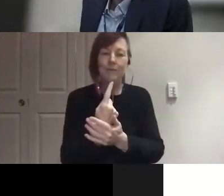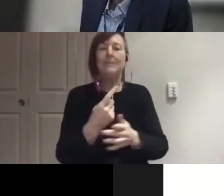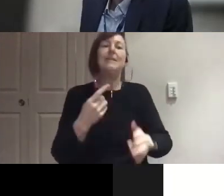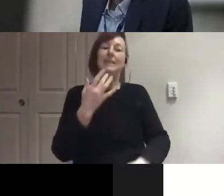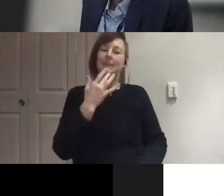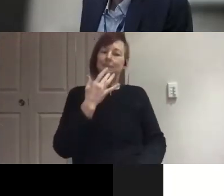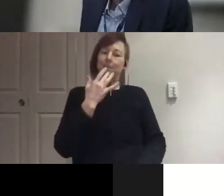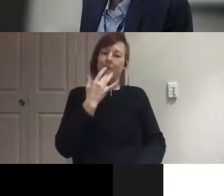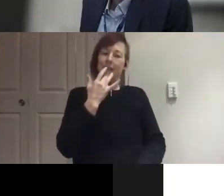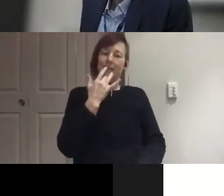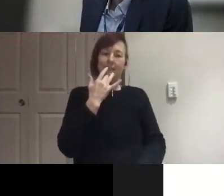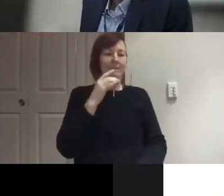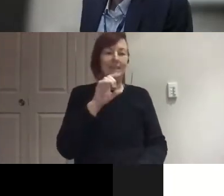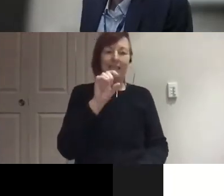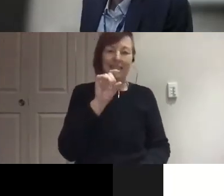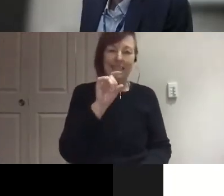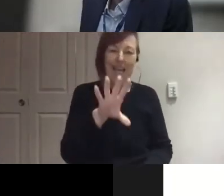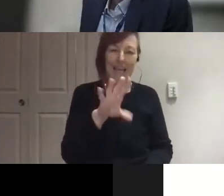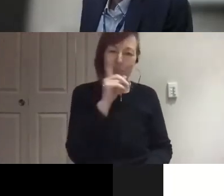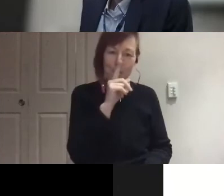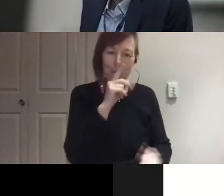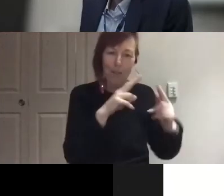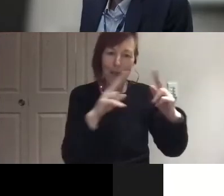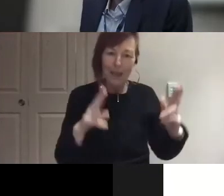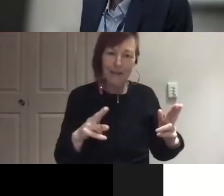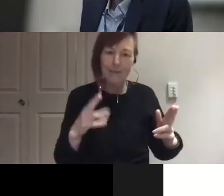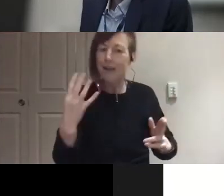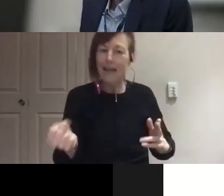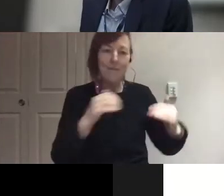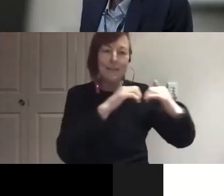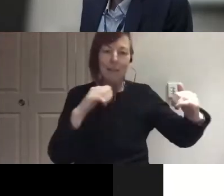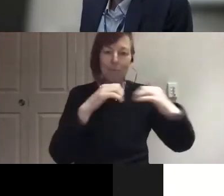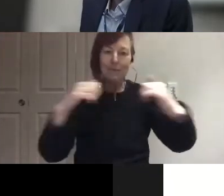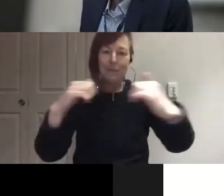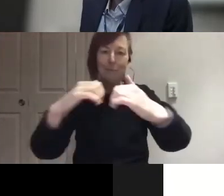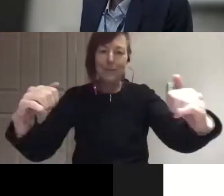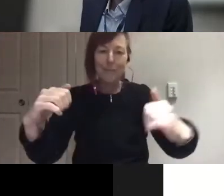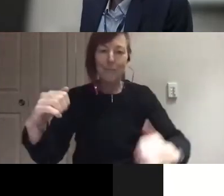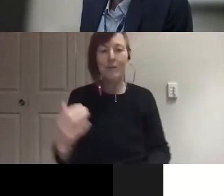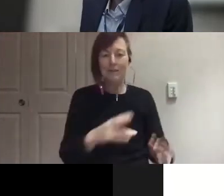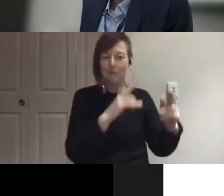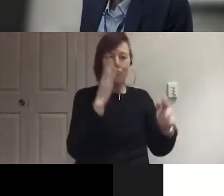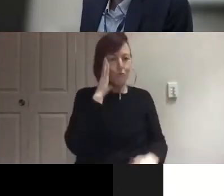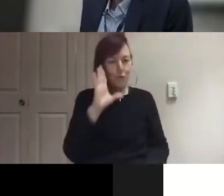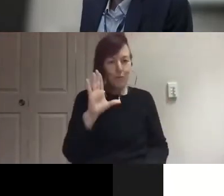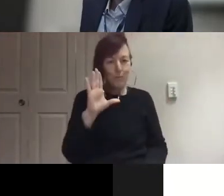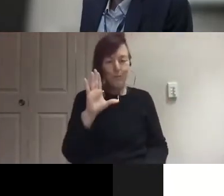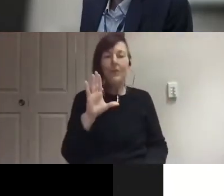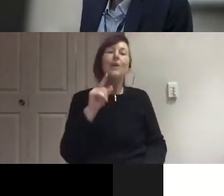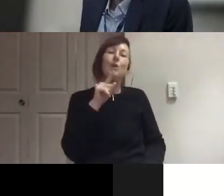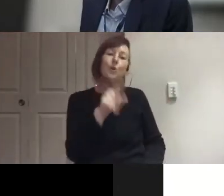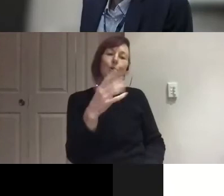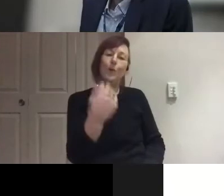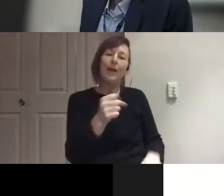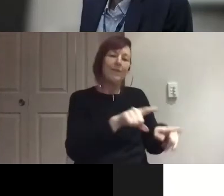motel rooms with 10 different en-suites, then your own clock applies to you.